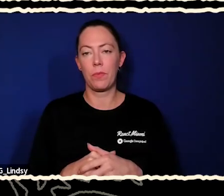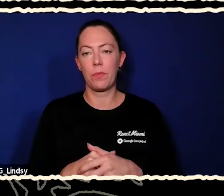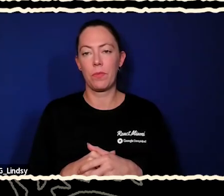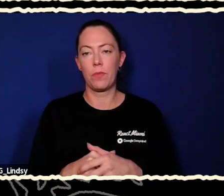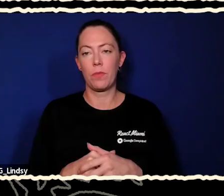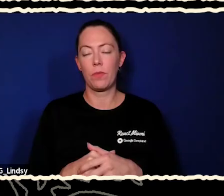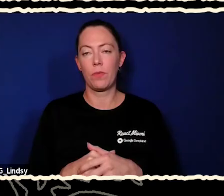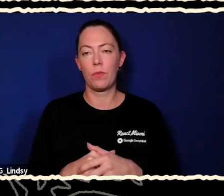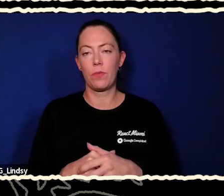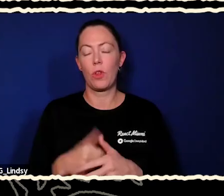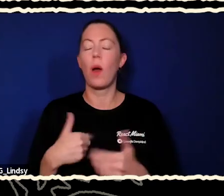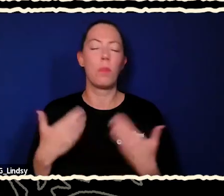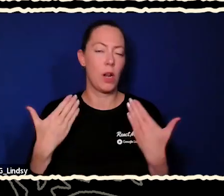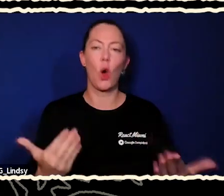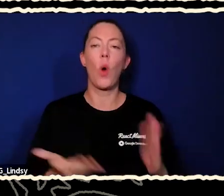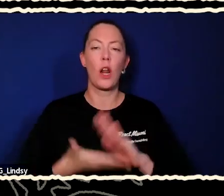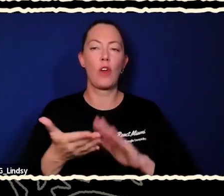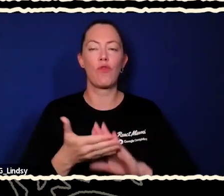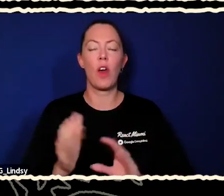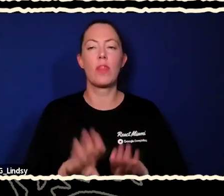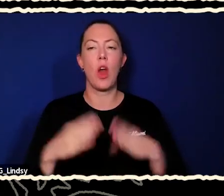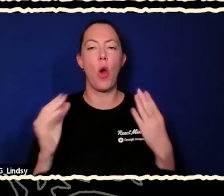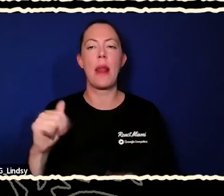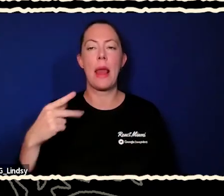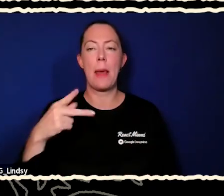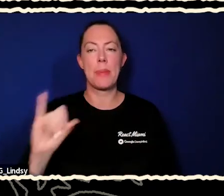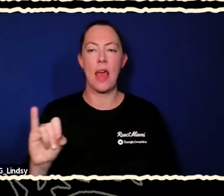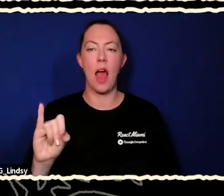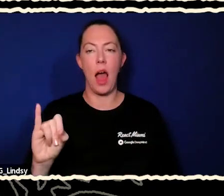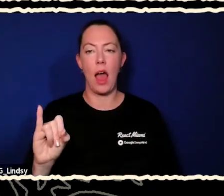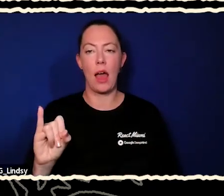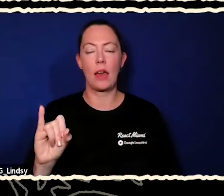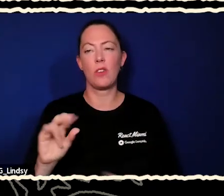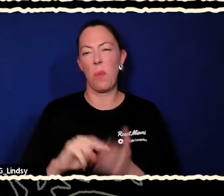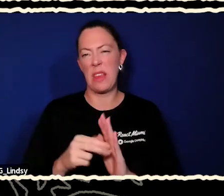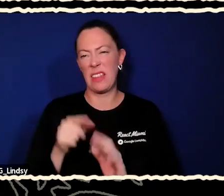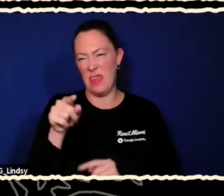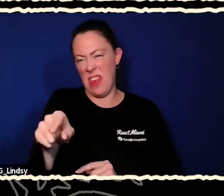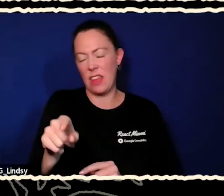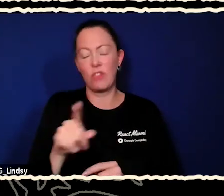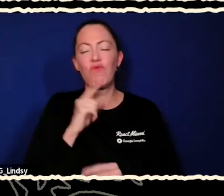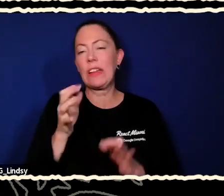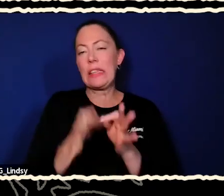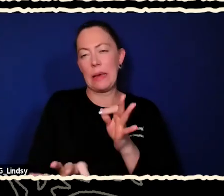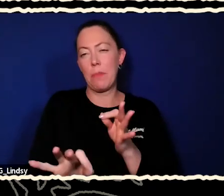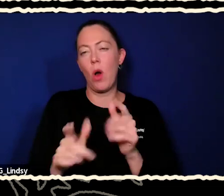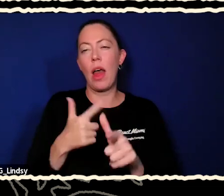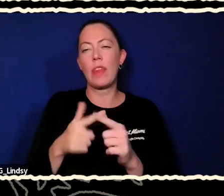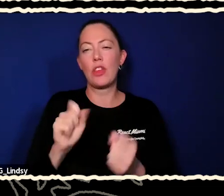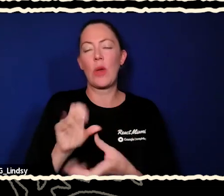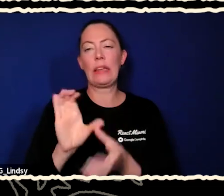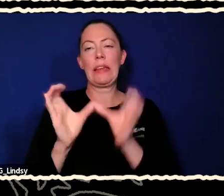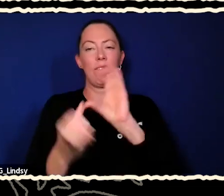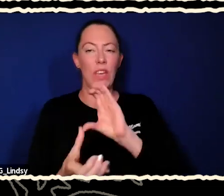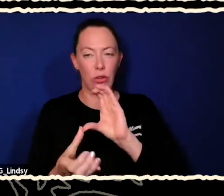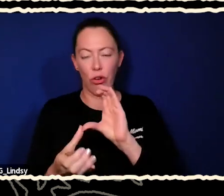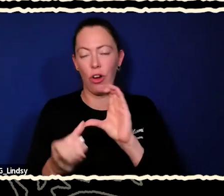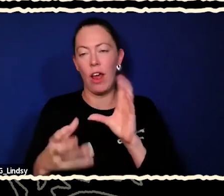just run this OpenAPI TS, which is basically just this. Very simple, and you can also configure that, add